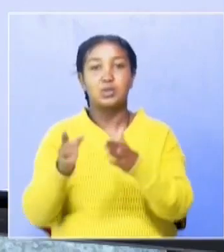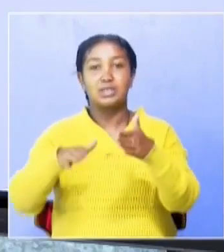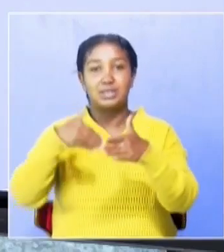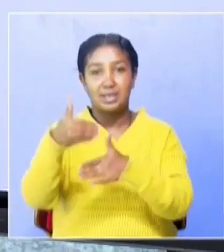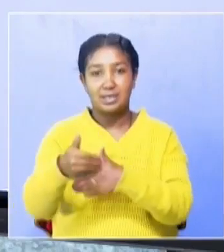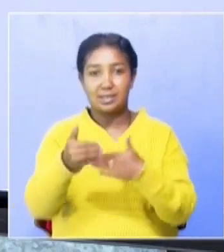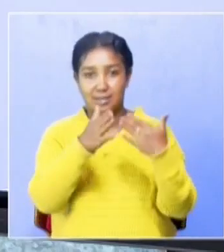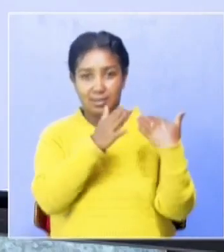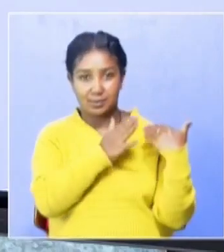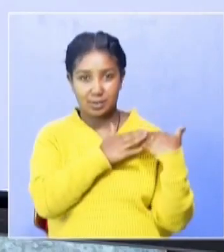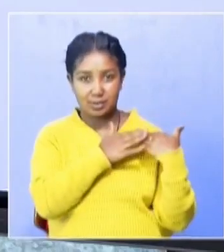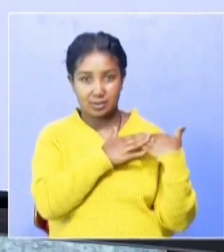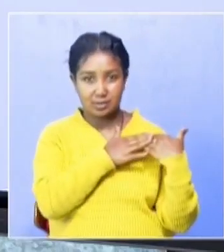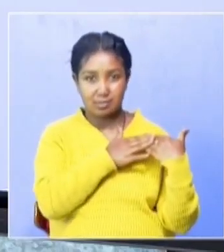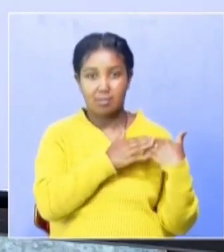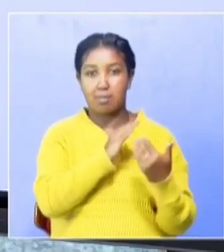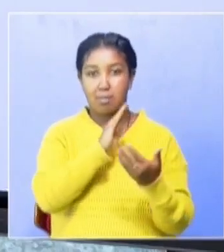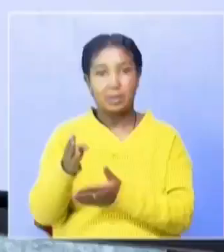is the subject.